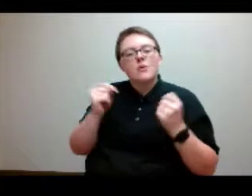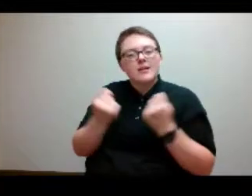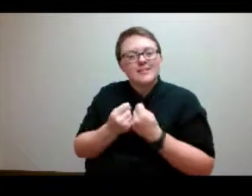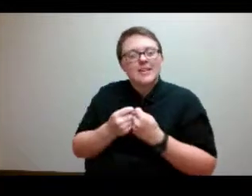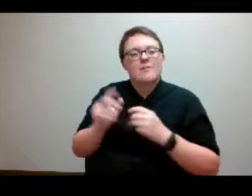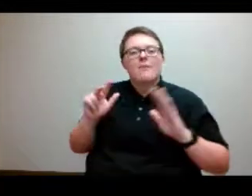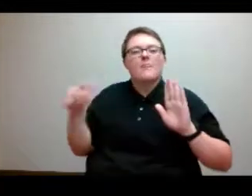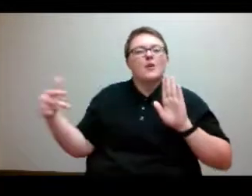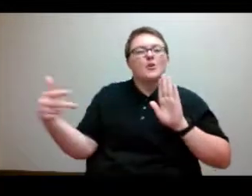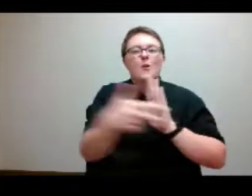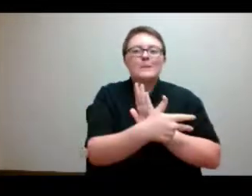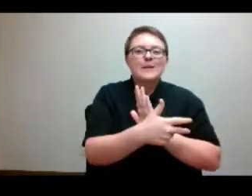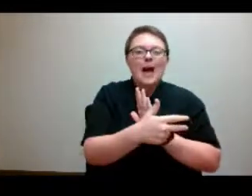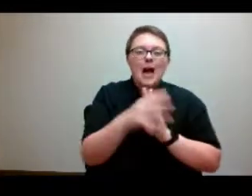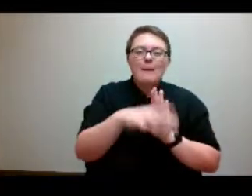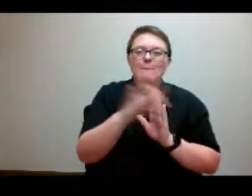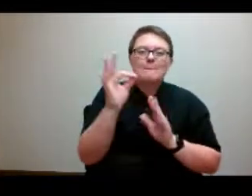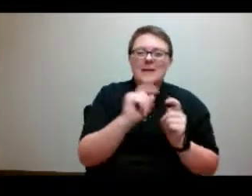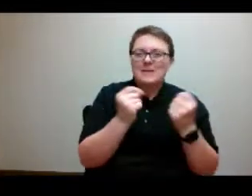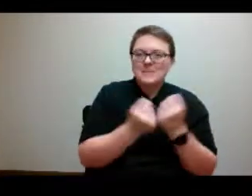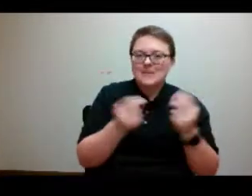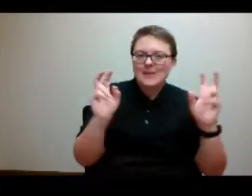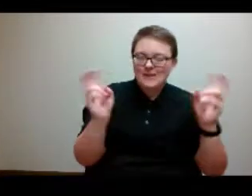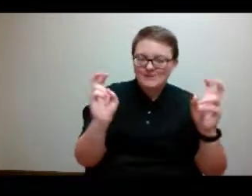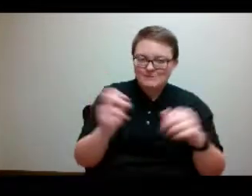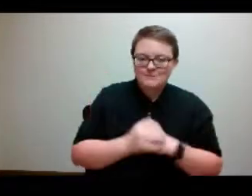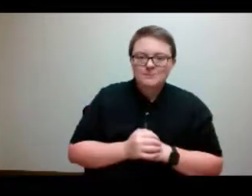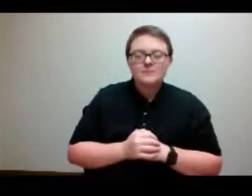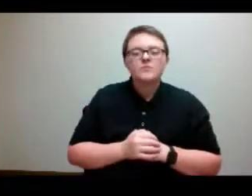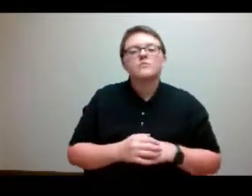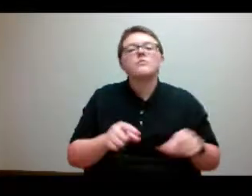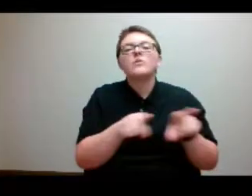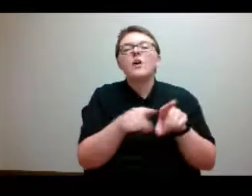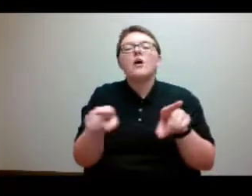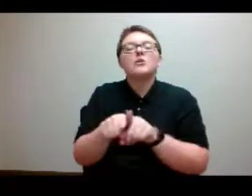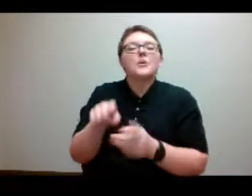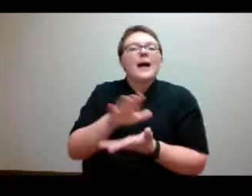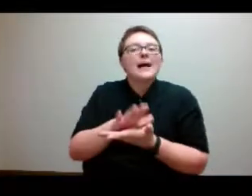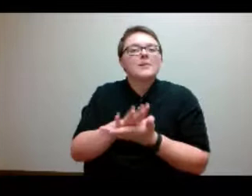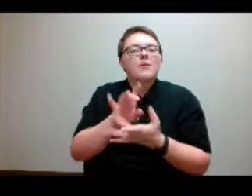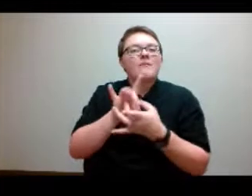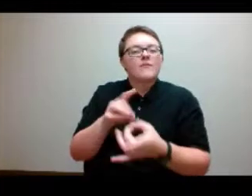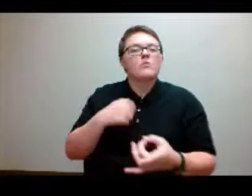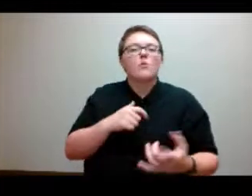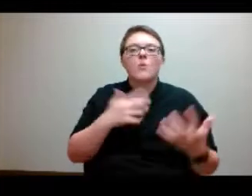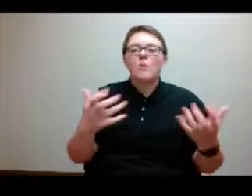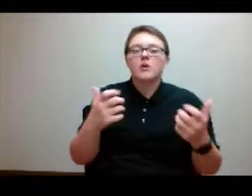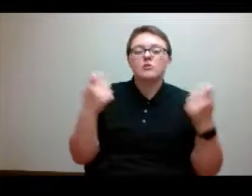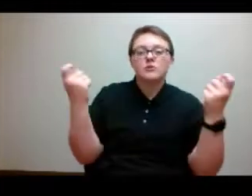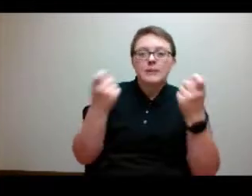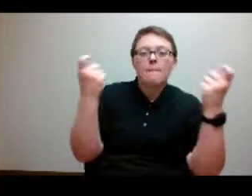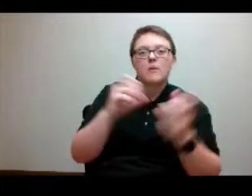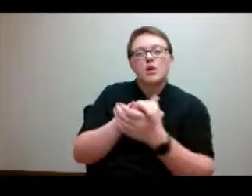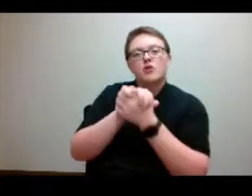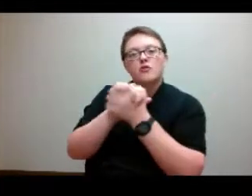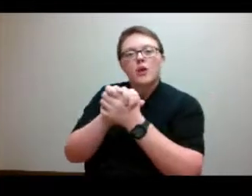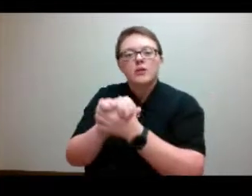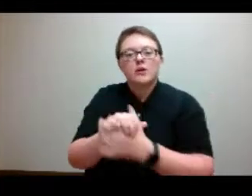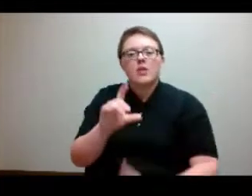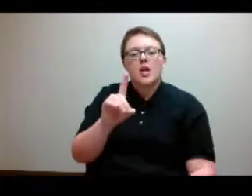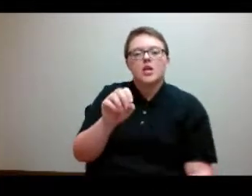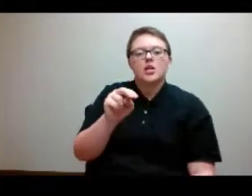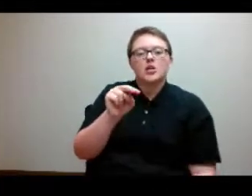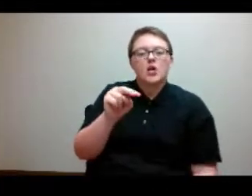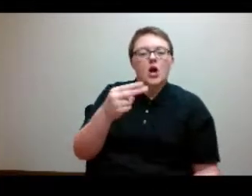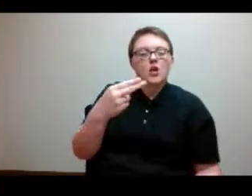team. And also in Academic Affairs, we want to celebrate and congratulate Don Holt for what we're